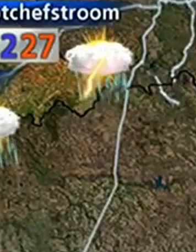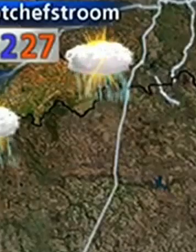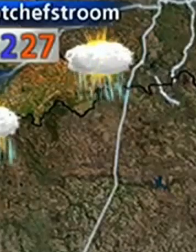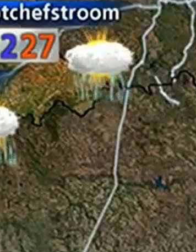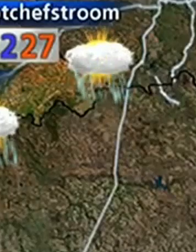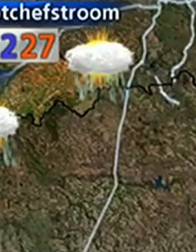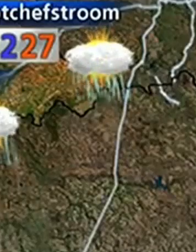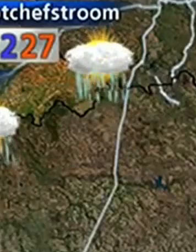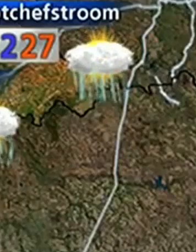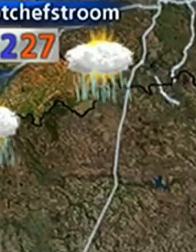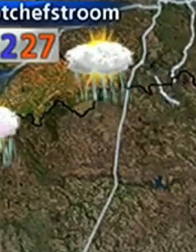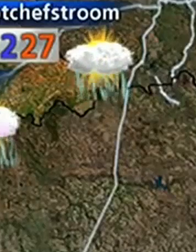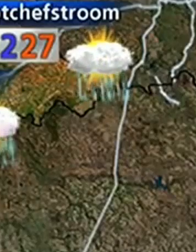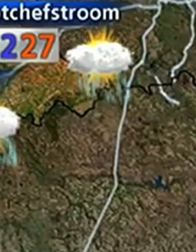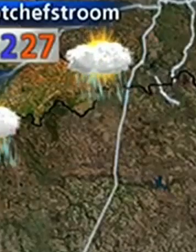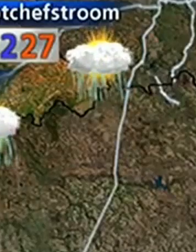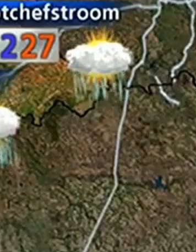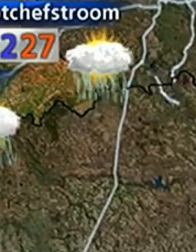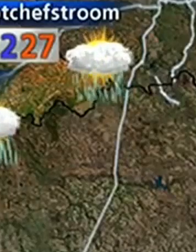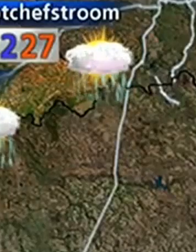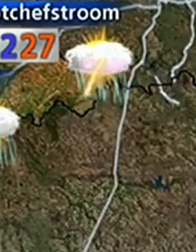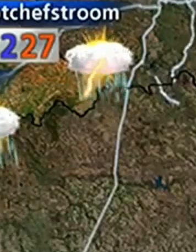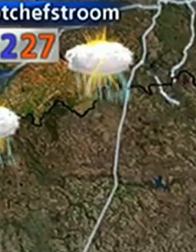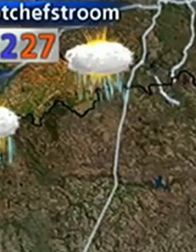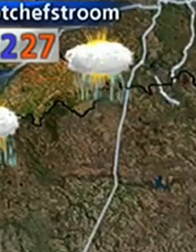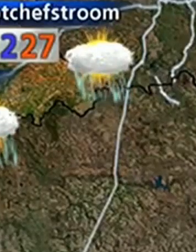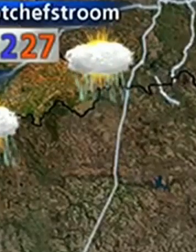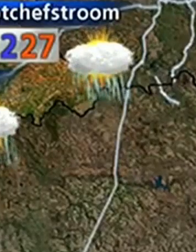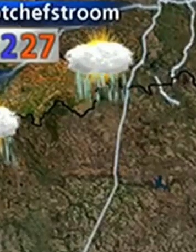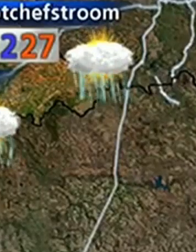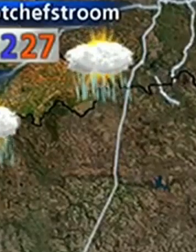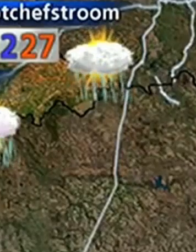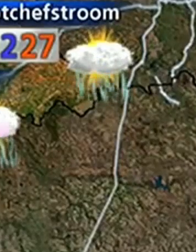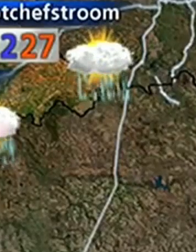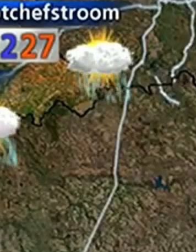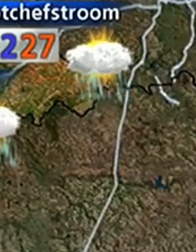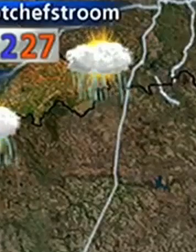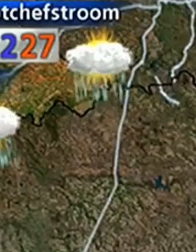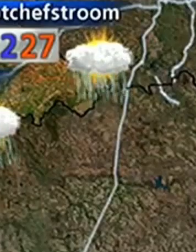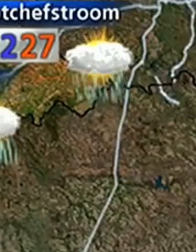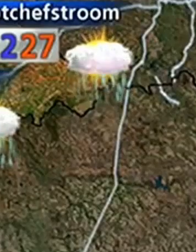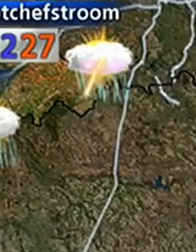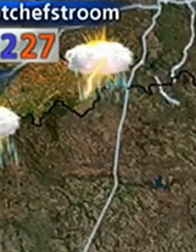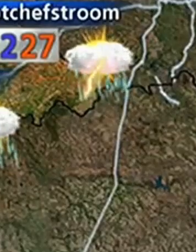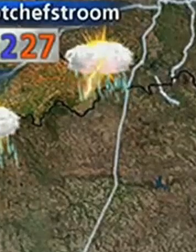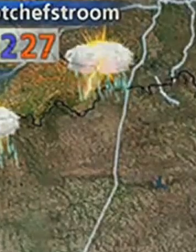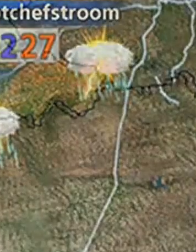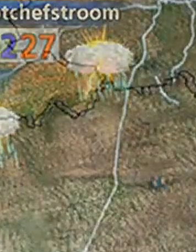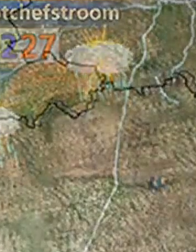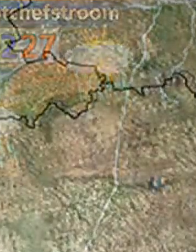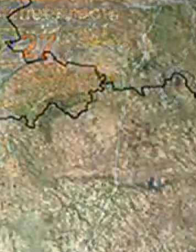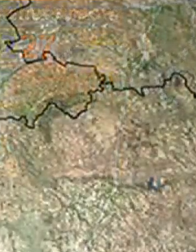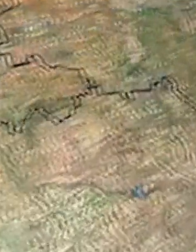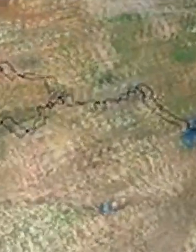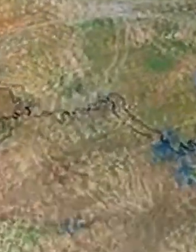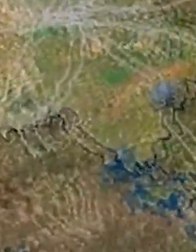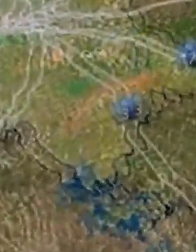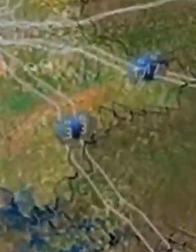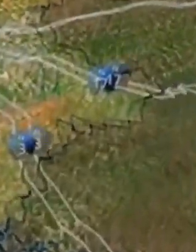ga mmogo le province ya Free State re lebelle mo tsatsing la ka moso te masarasarane a pula a tswarela ka diperesente di le 13